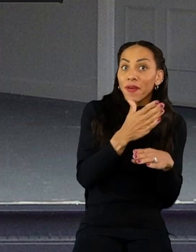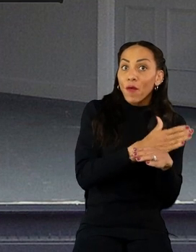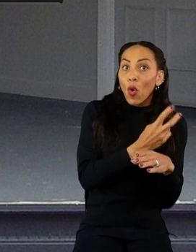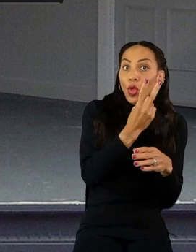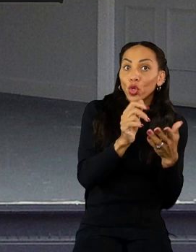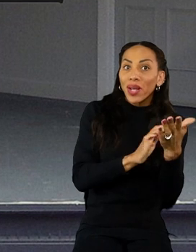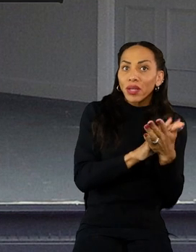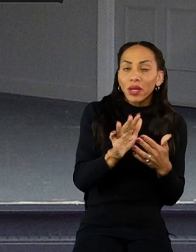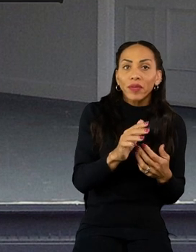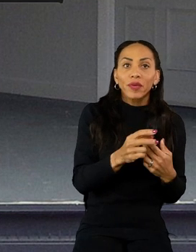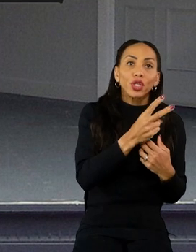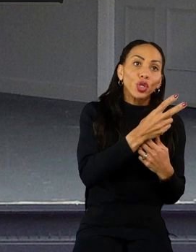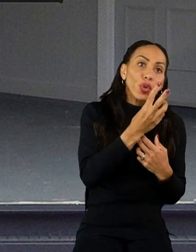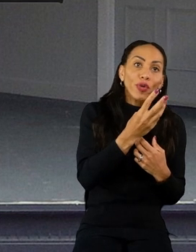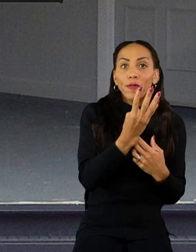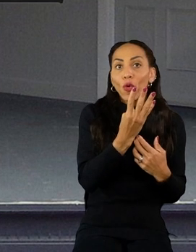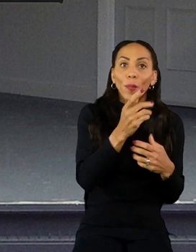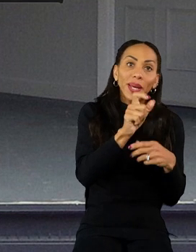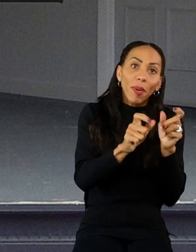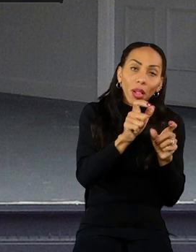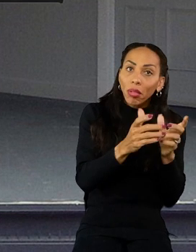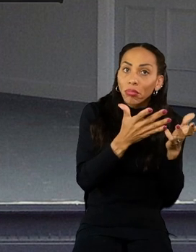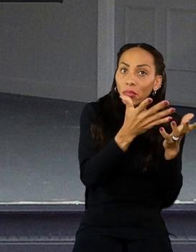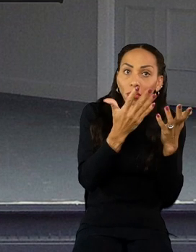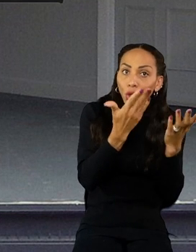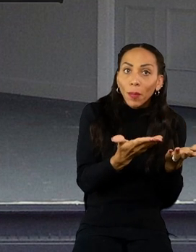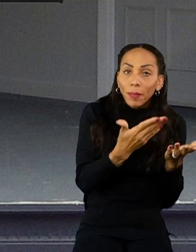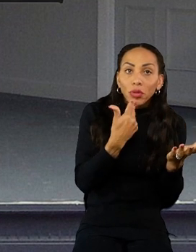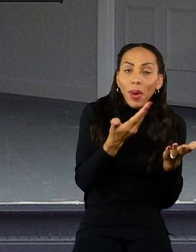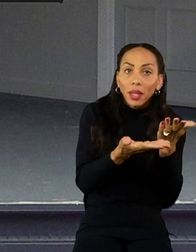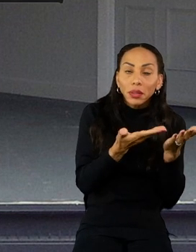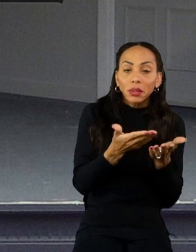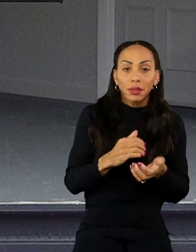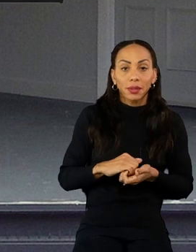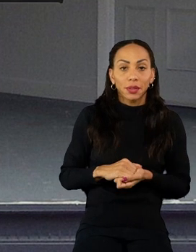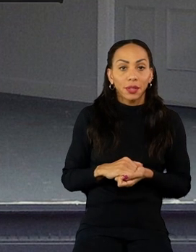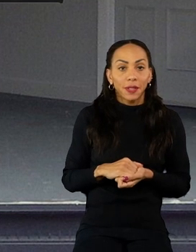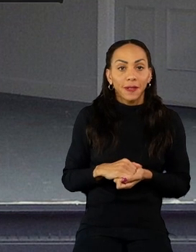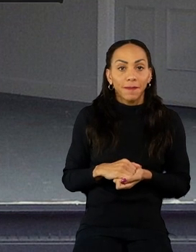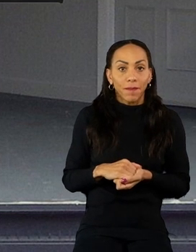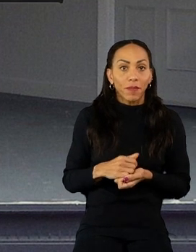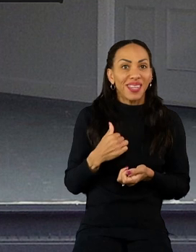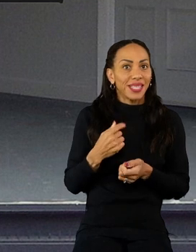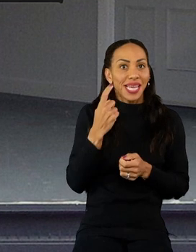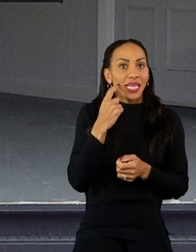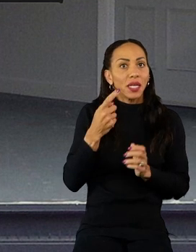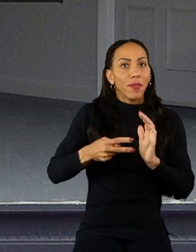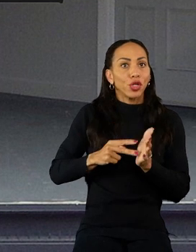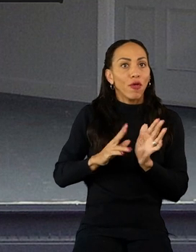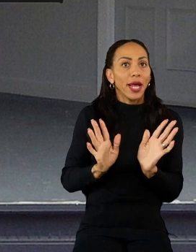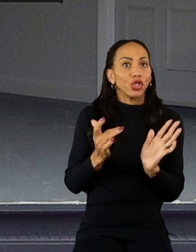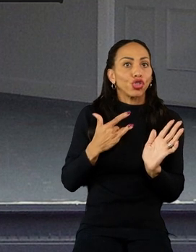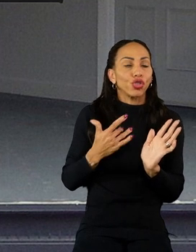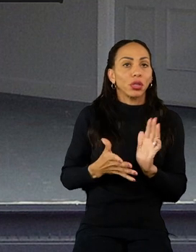any way getting one in at least before the 20th, and maybe it's just with a small group, maybe it's just three or four people. I don't mind, and then another one later if it helps you. It's